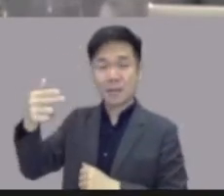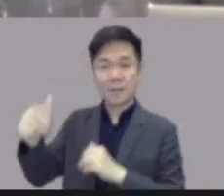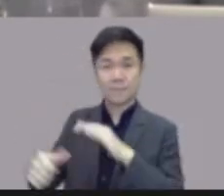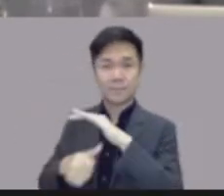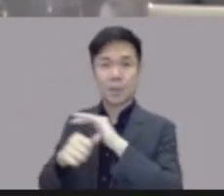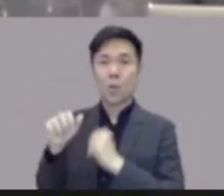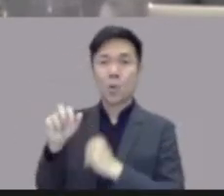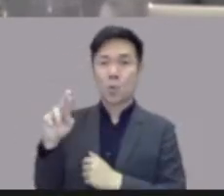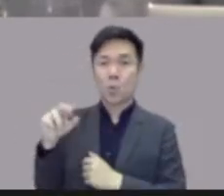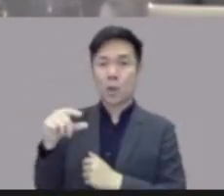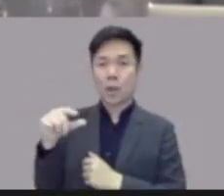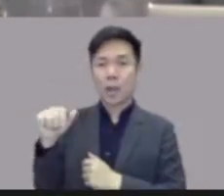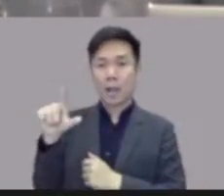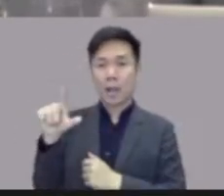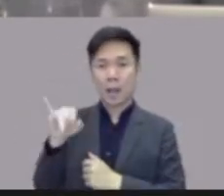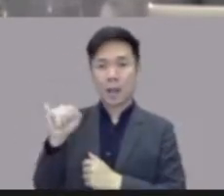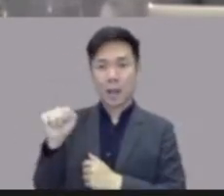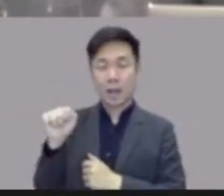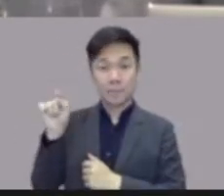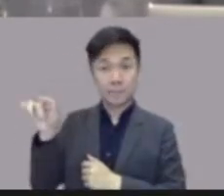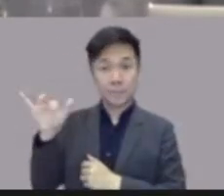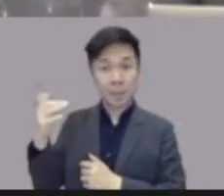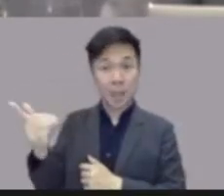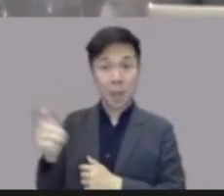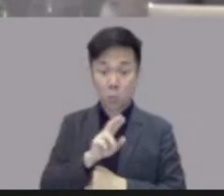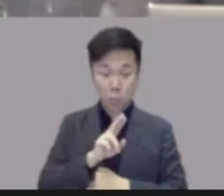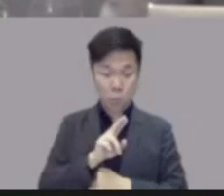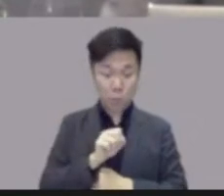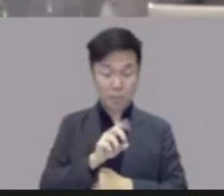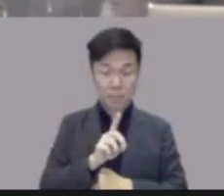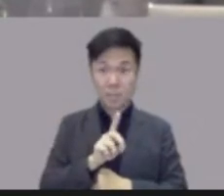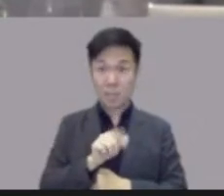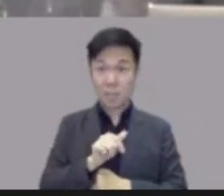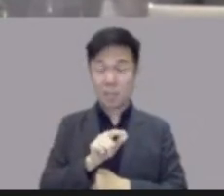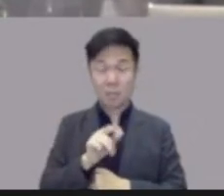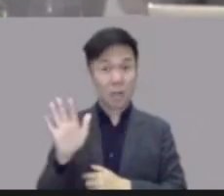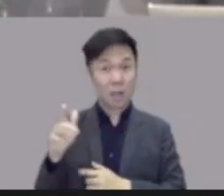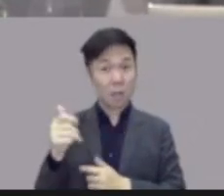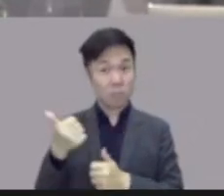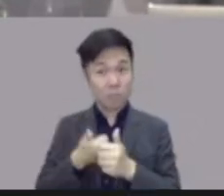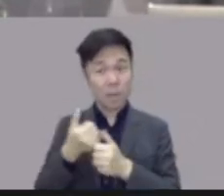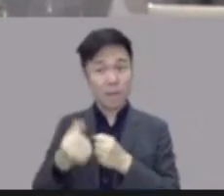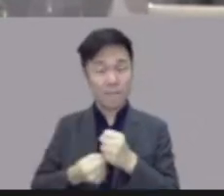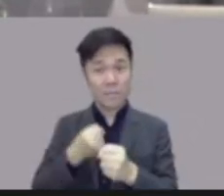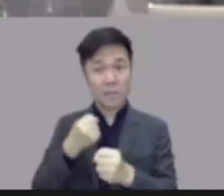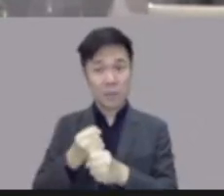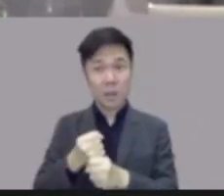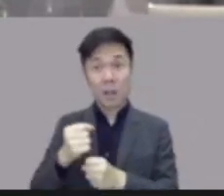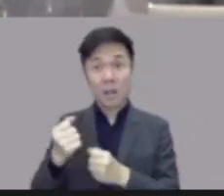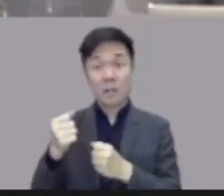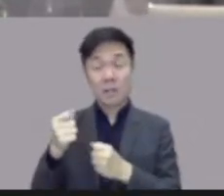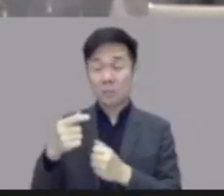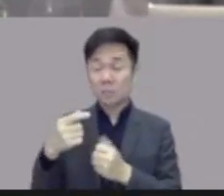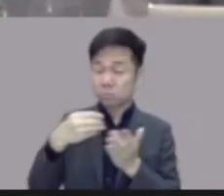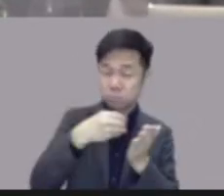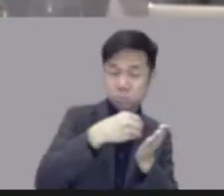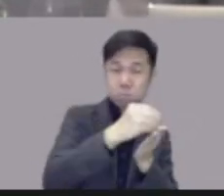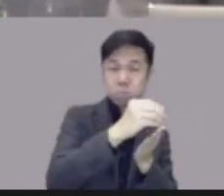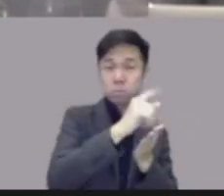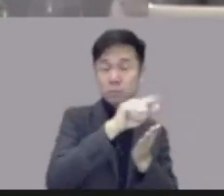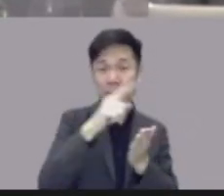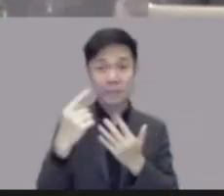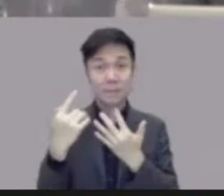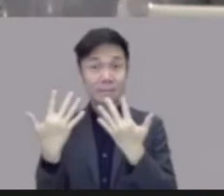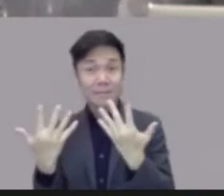of US dollars exchanged hence every year 10 indigenous peoples committees which had